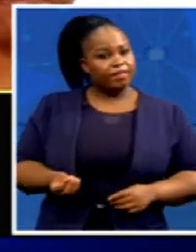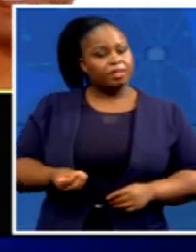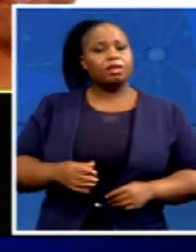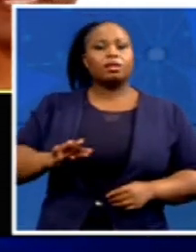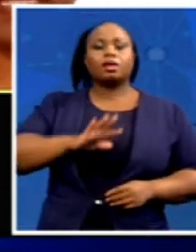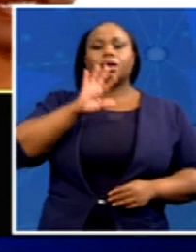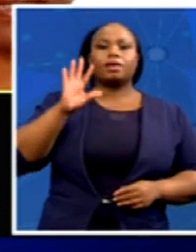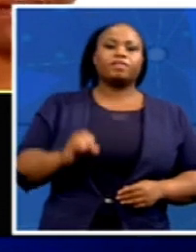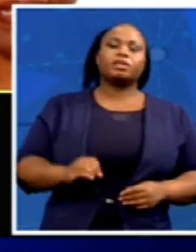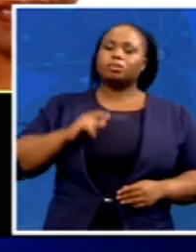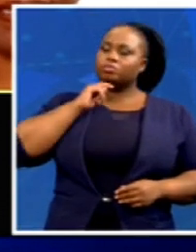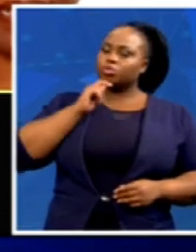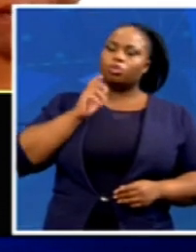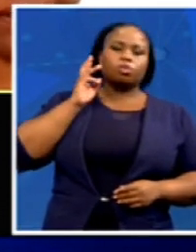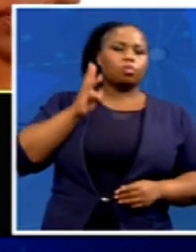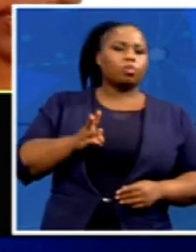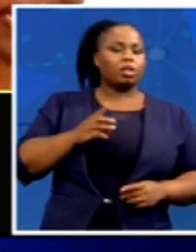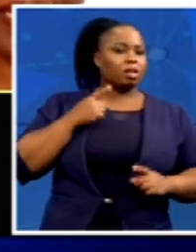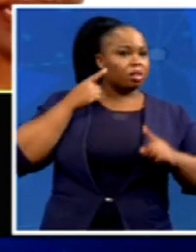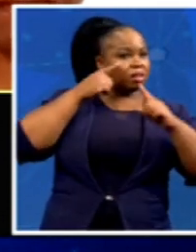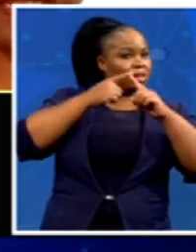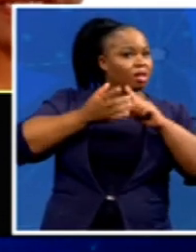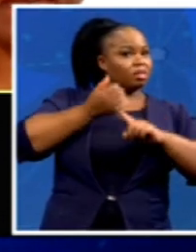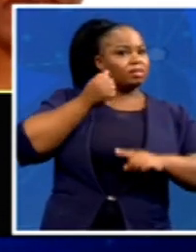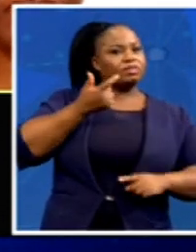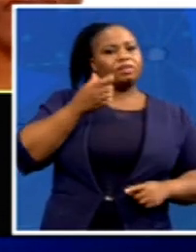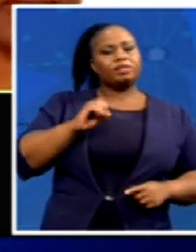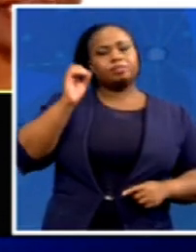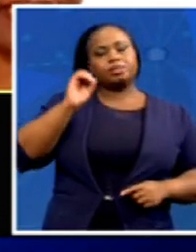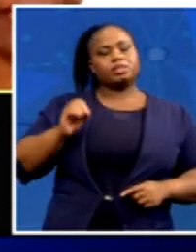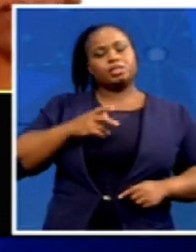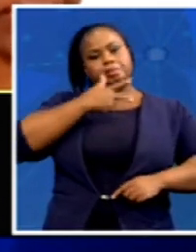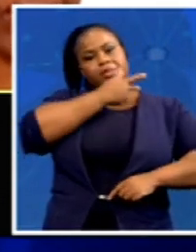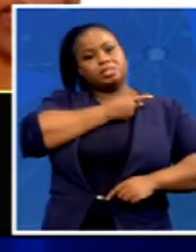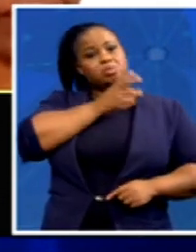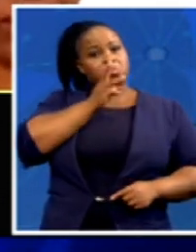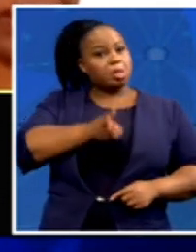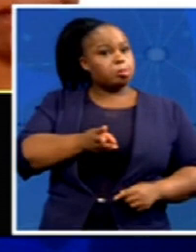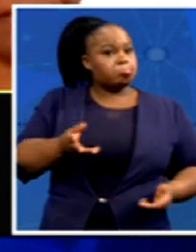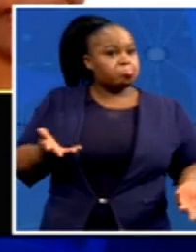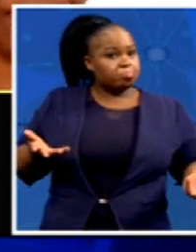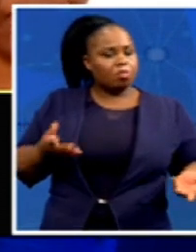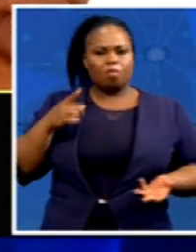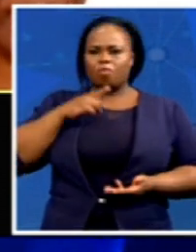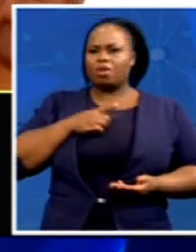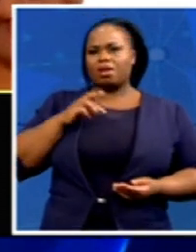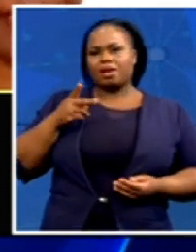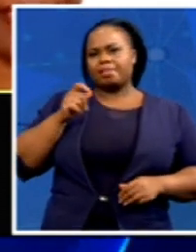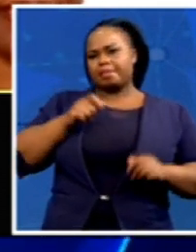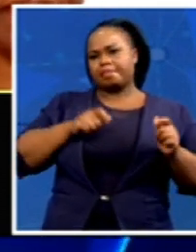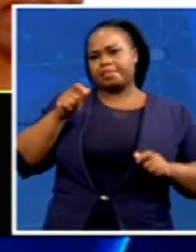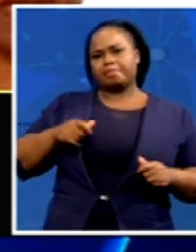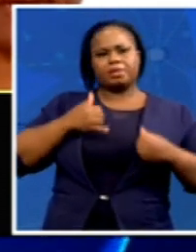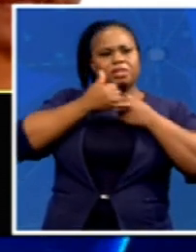the 70% vaccine coverage, given that people in countries with low infection rates